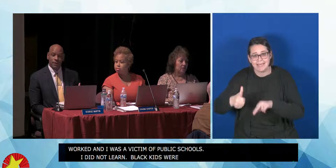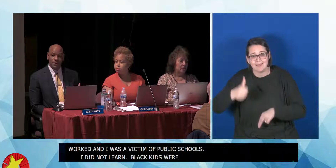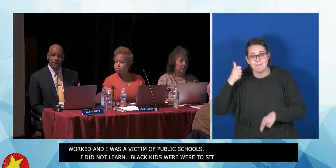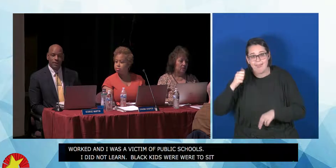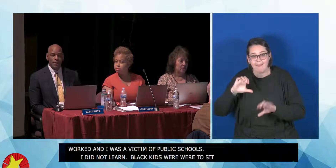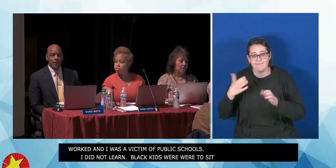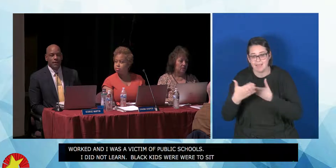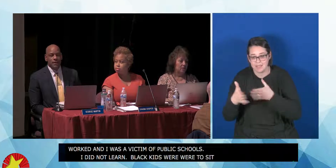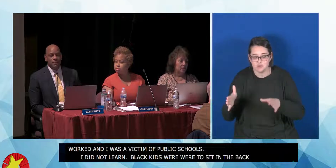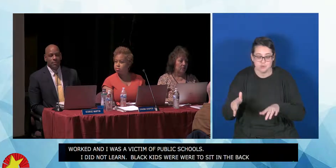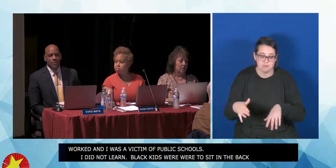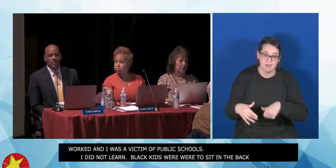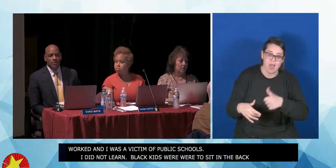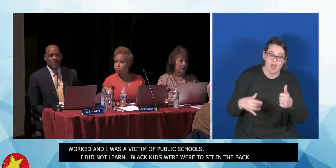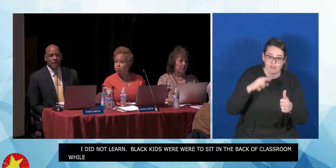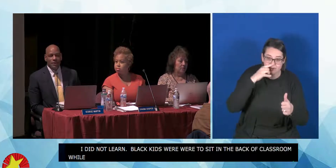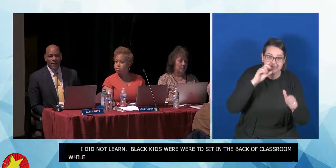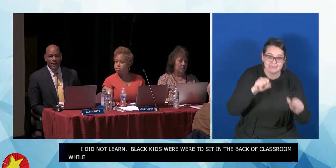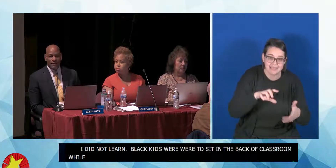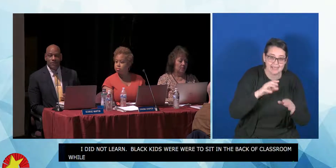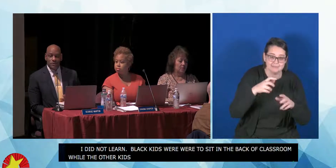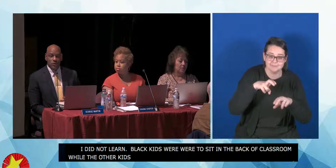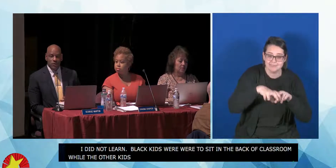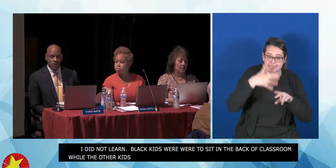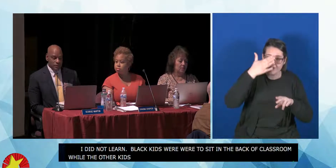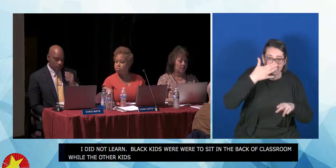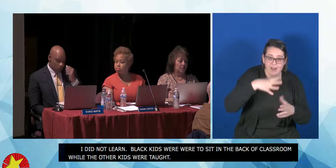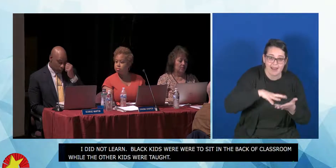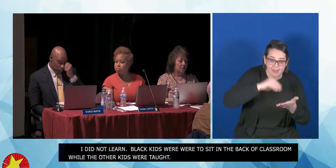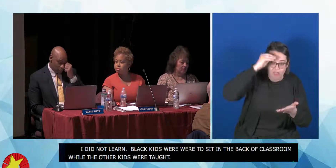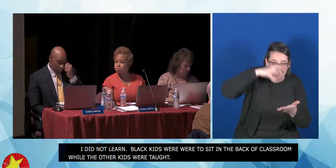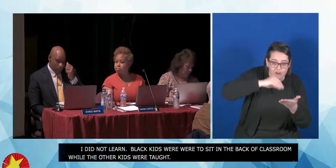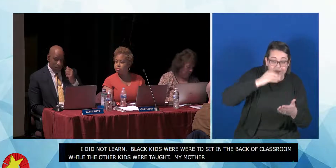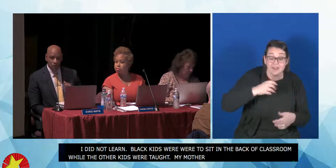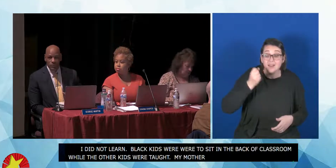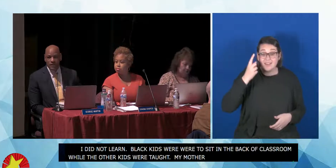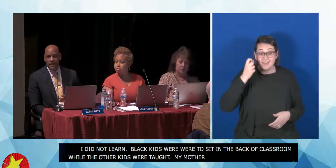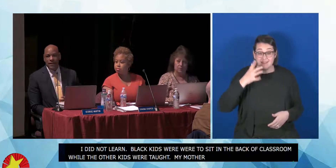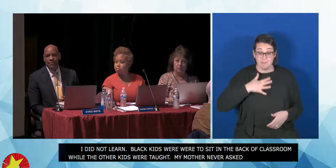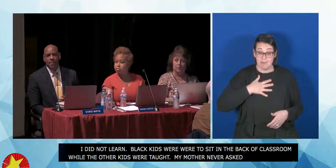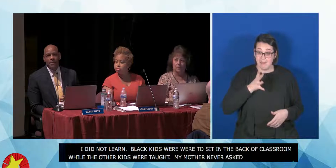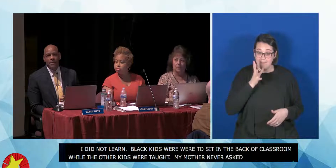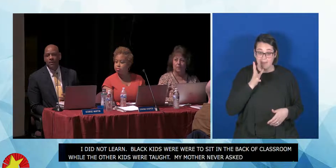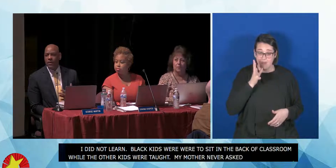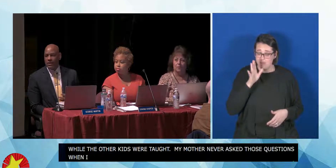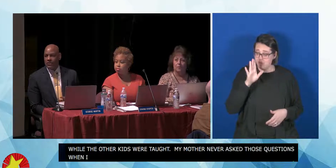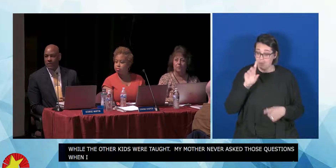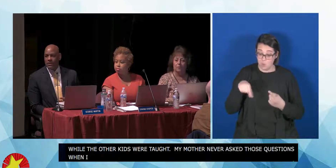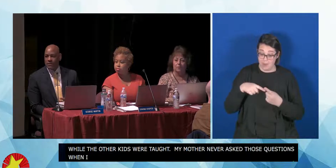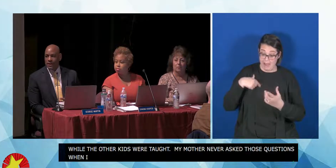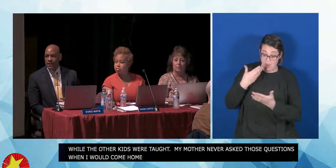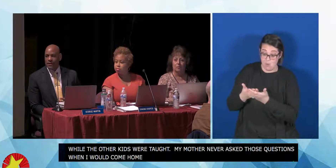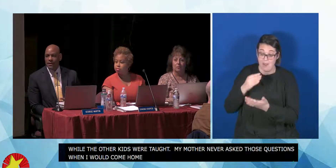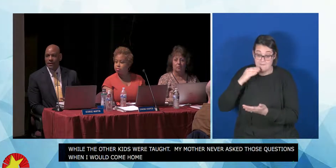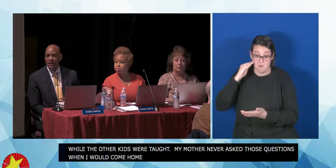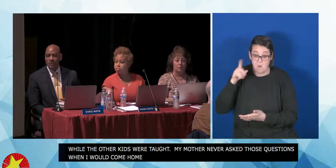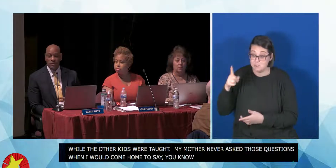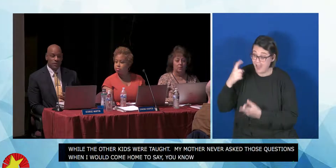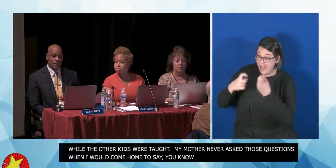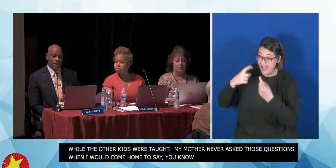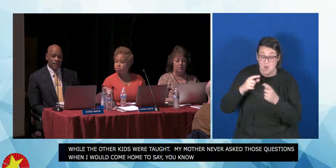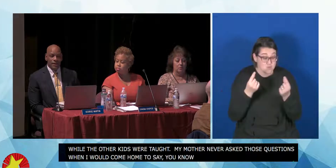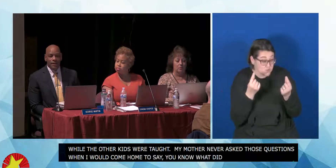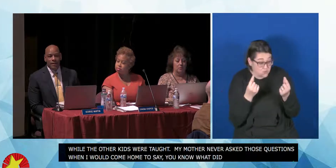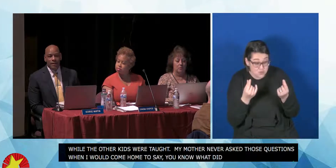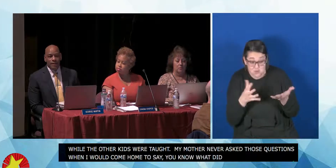were taught. My mother never asked those questions when I would come home to say, you know, what did you learn today? She